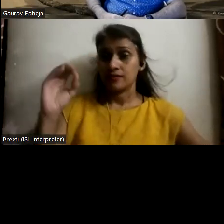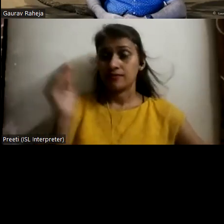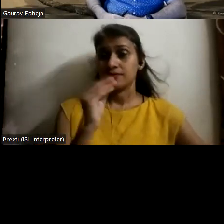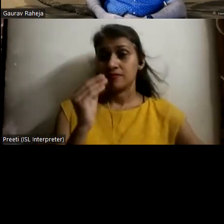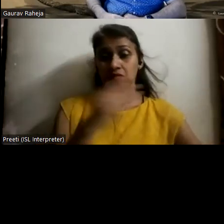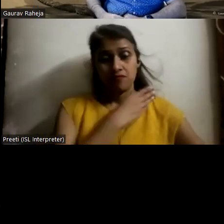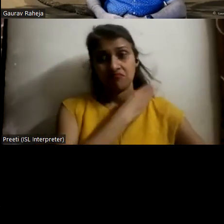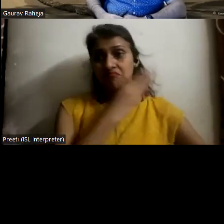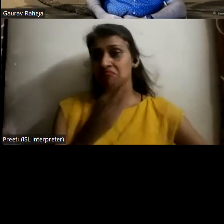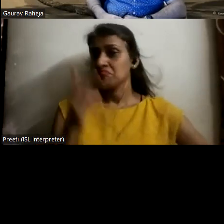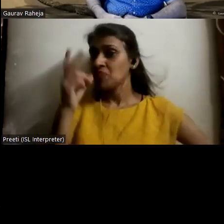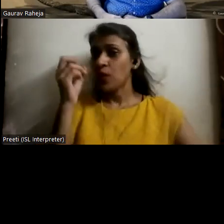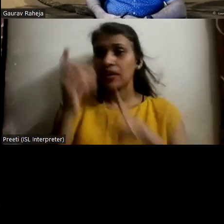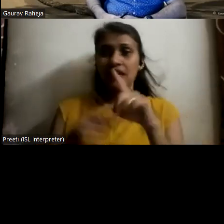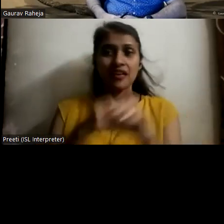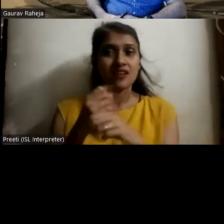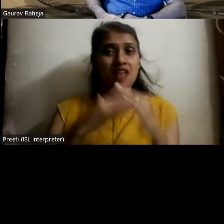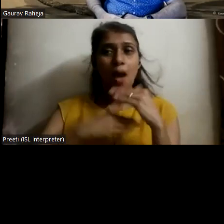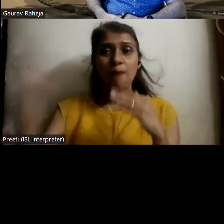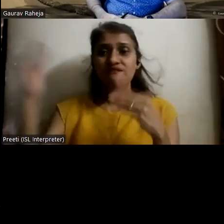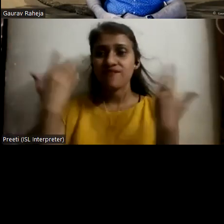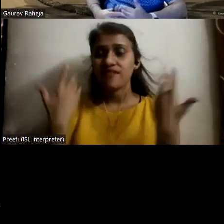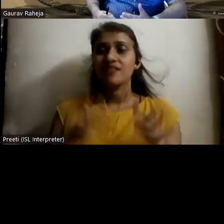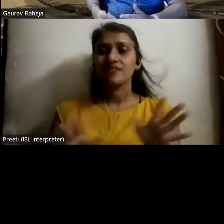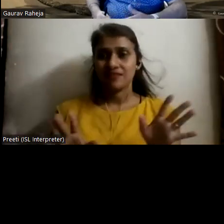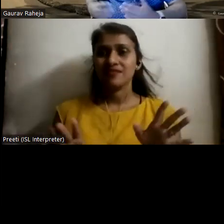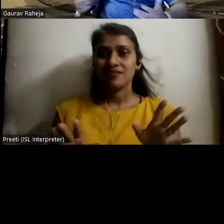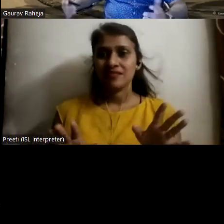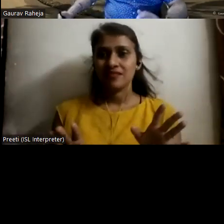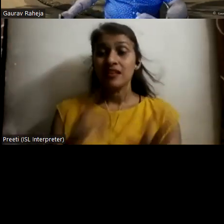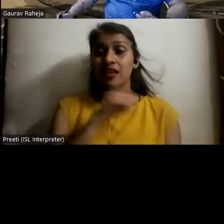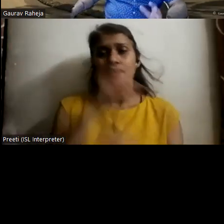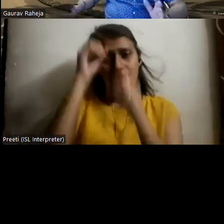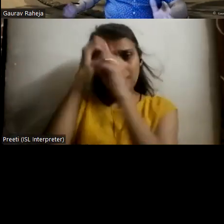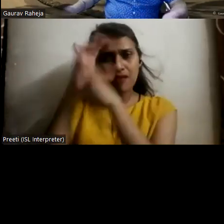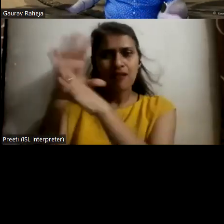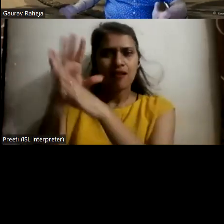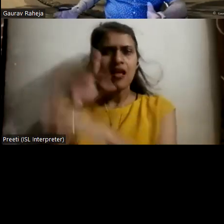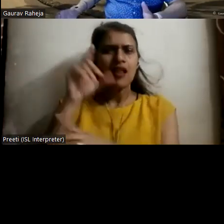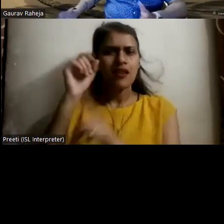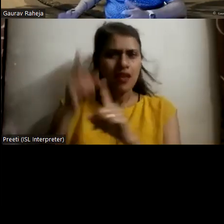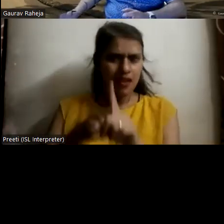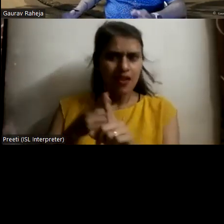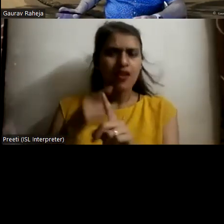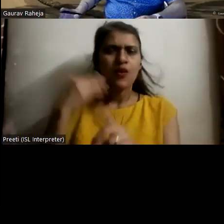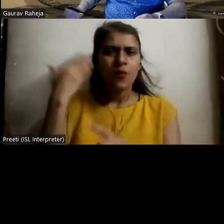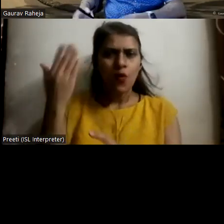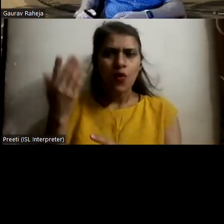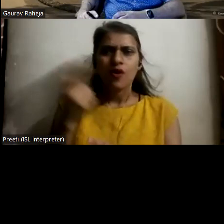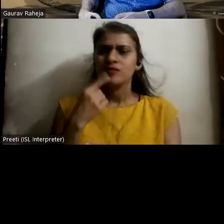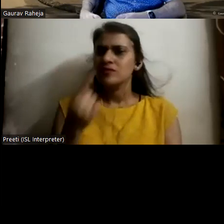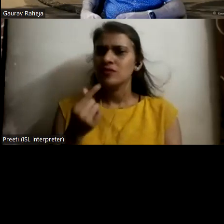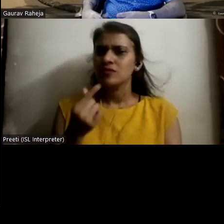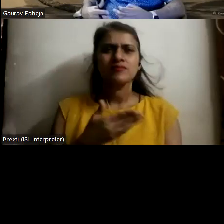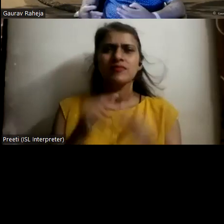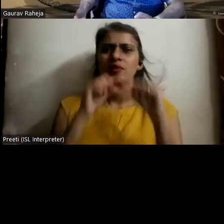already like 20 years plus. And he imagined that maybe 10 years later, we will not even talk about universal design because it would